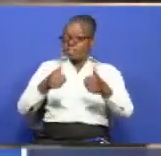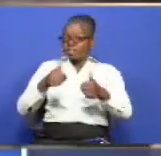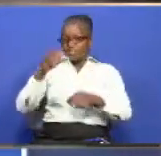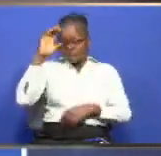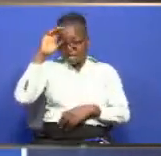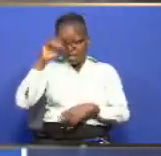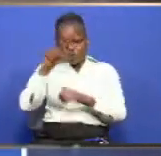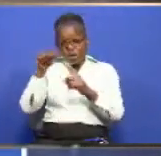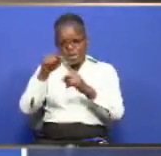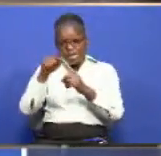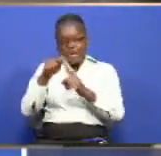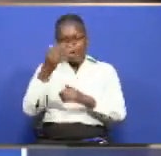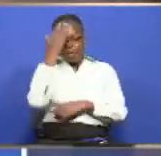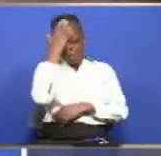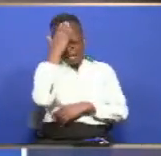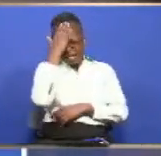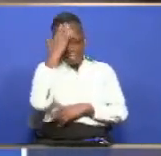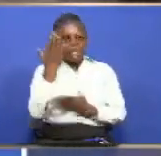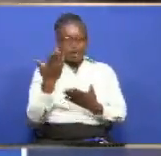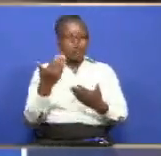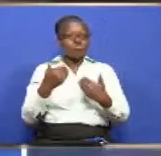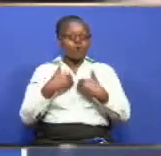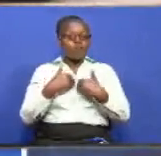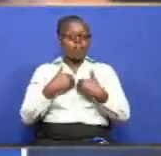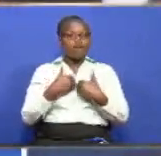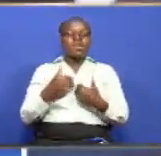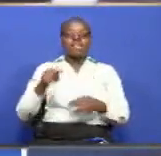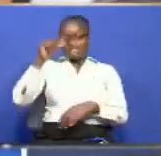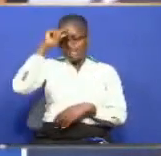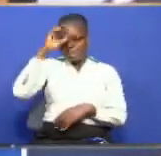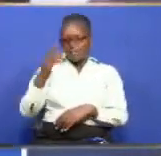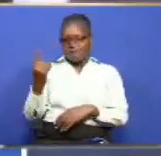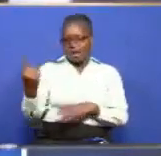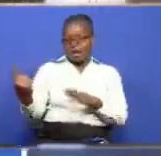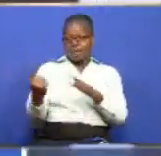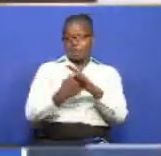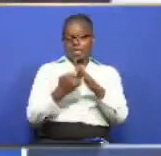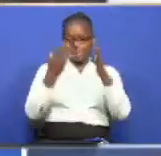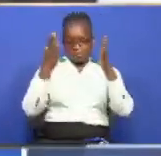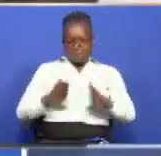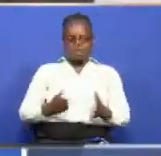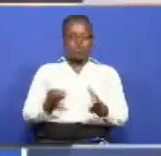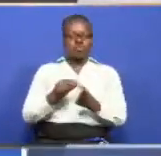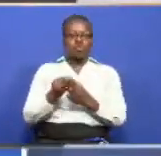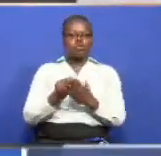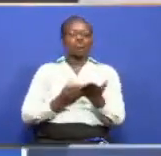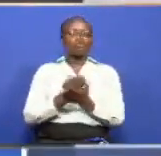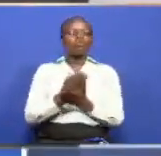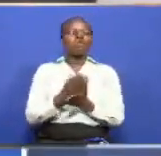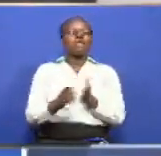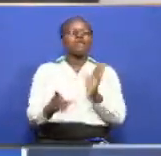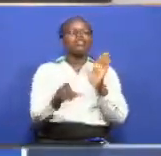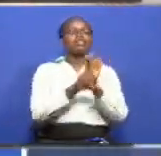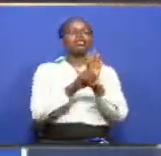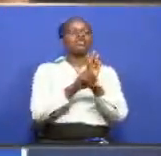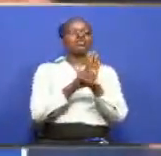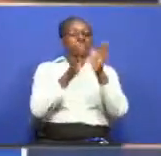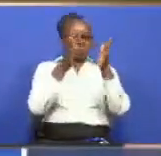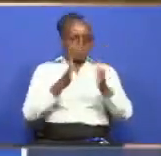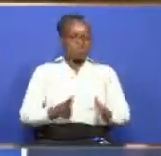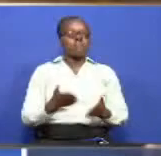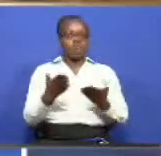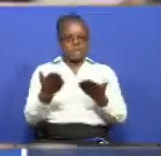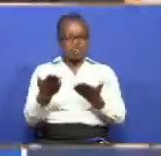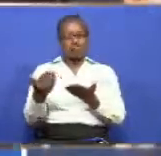Monday, prompting the summon to have Ngilu appear in person or through a legal counsel to respond to allegations stated in the